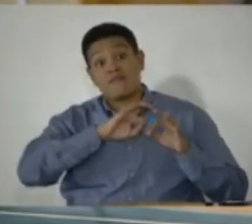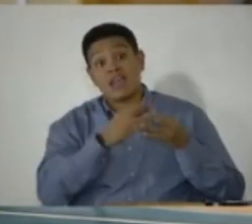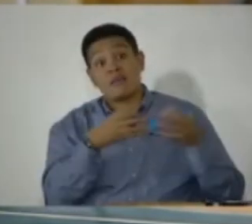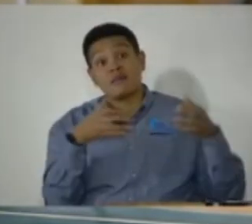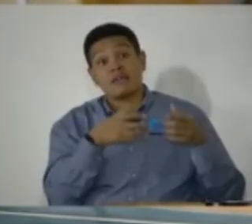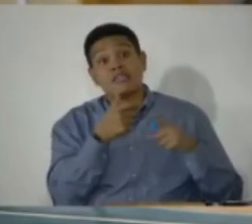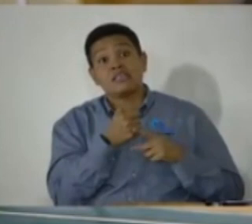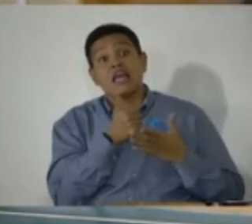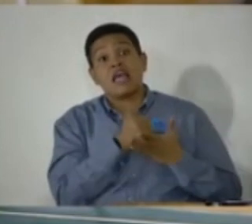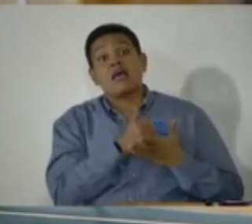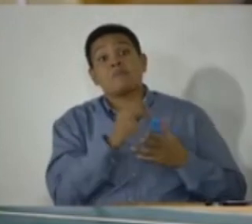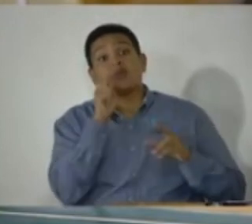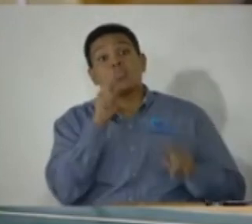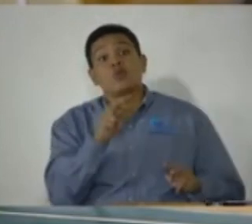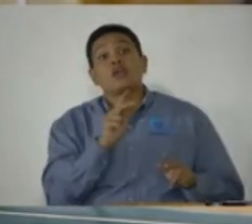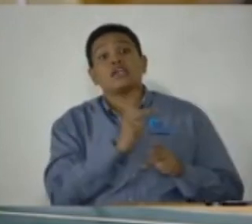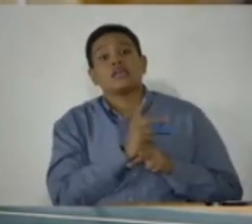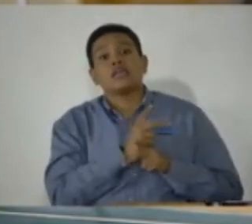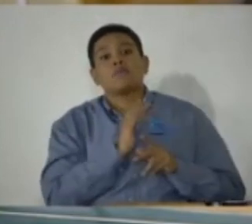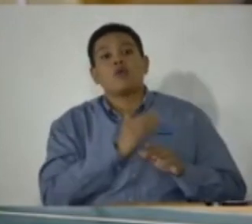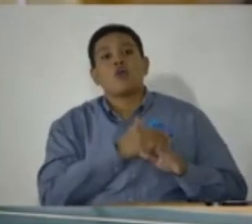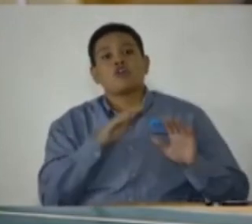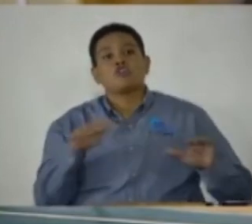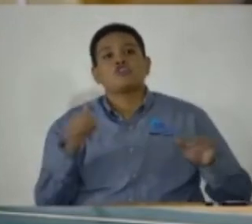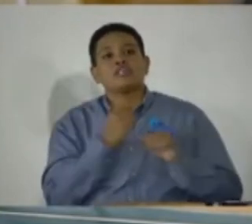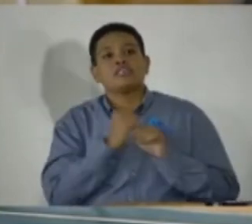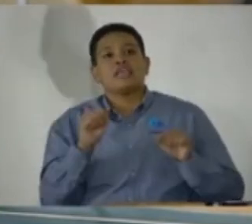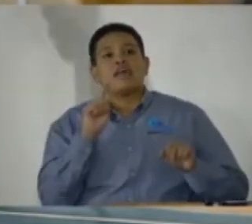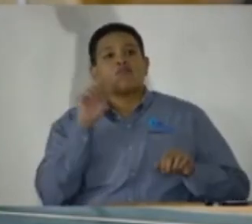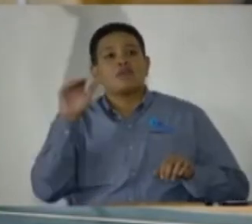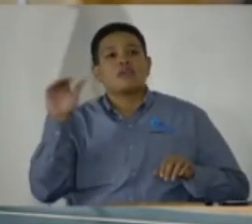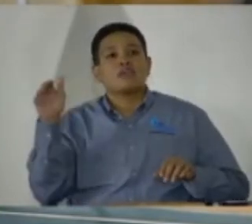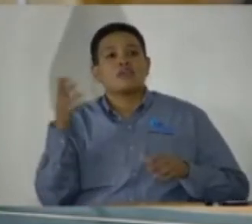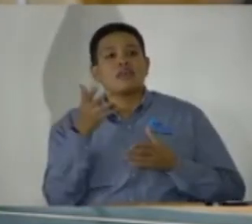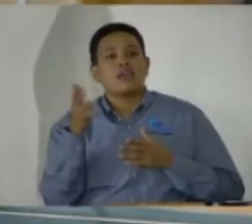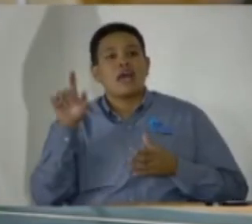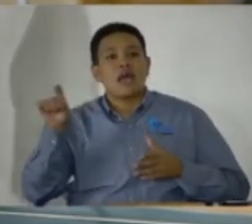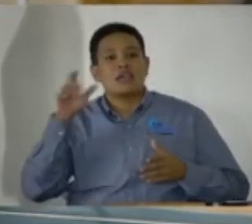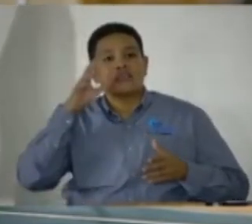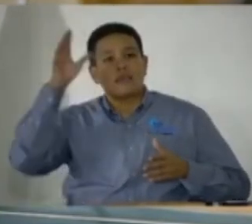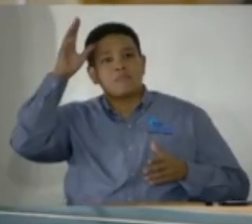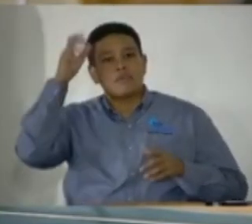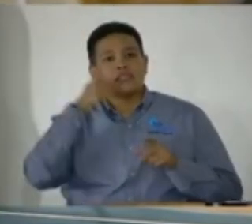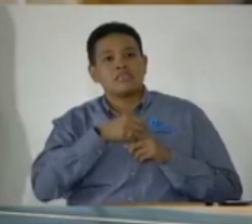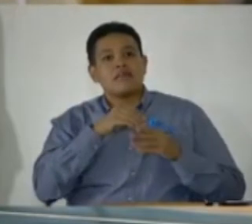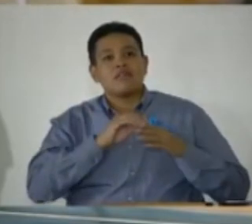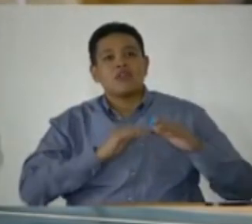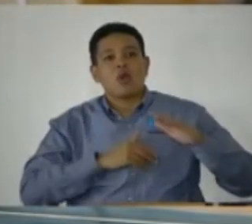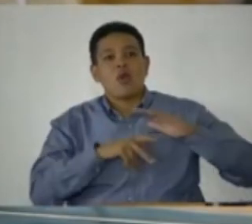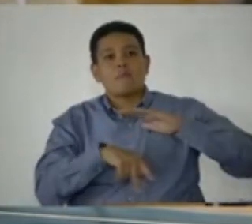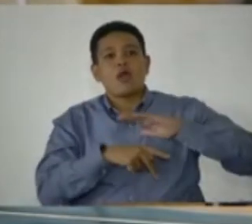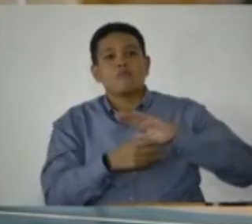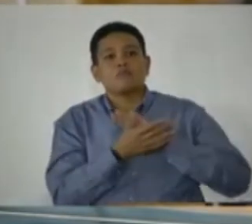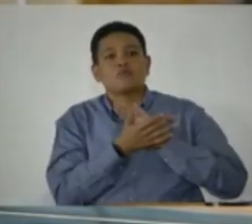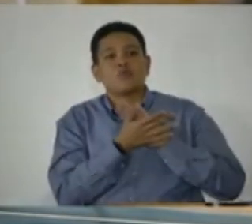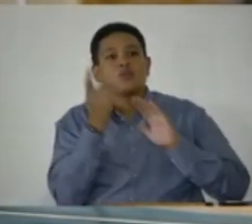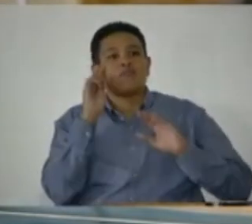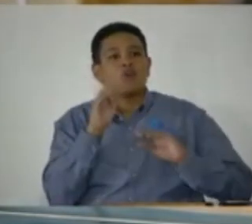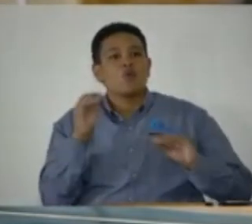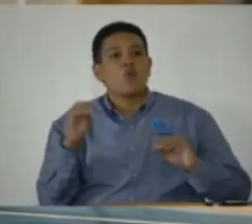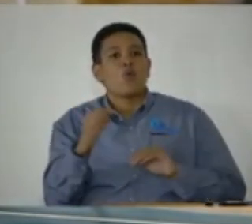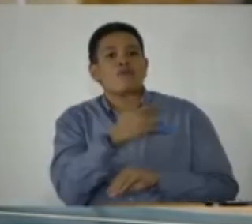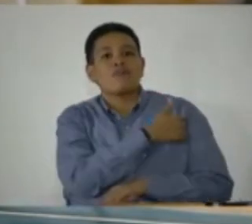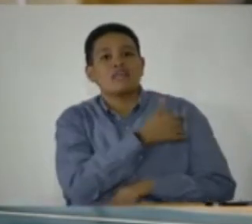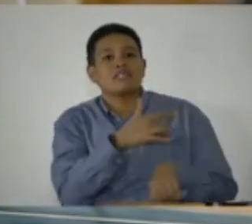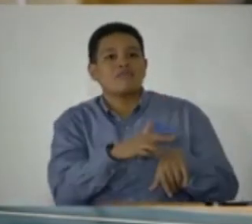help to keep our children safe. We're pleading with parents who have children in our primary schools for whom there is no vaccine at